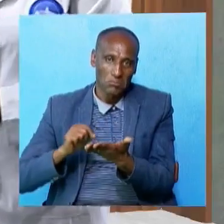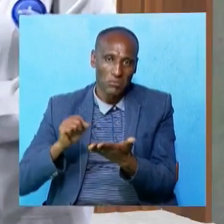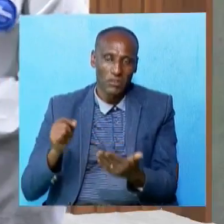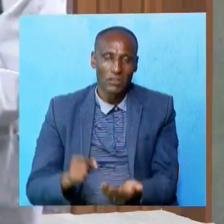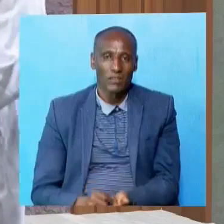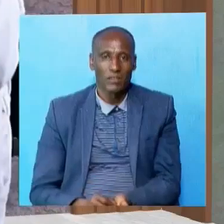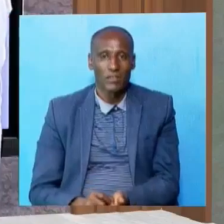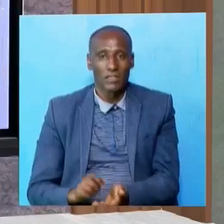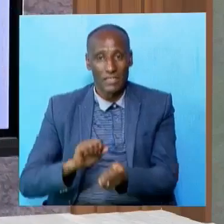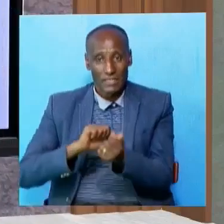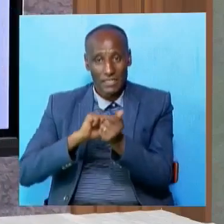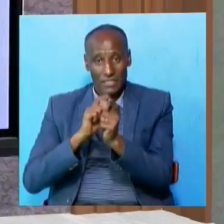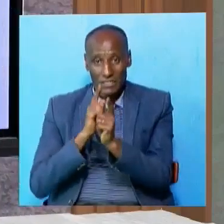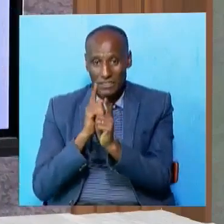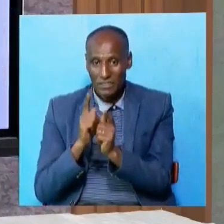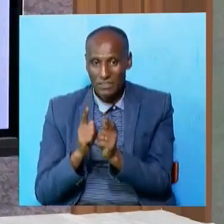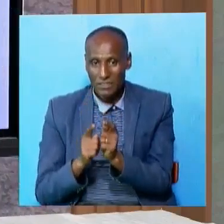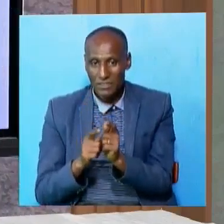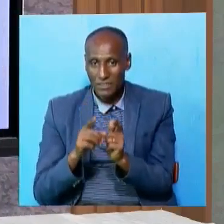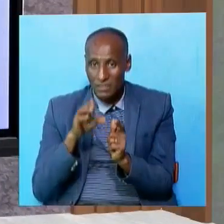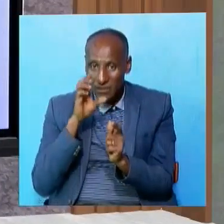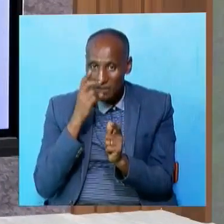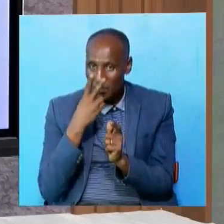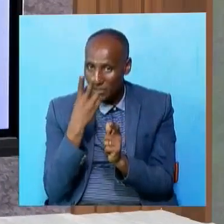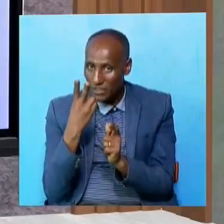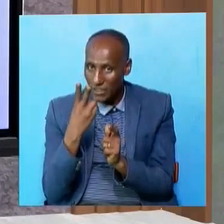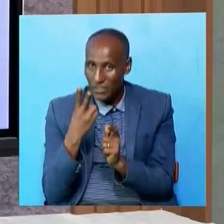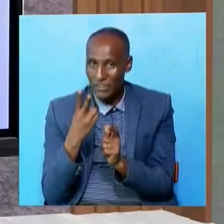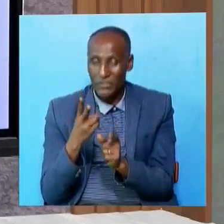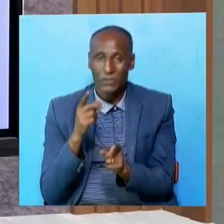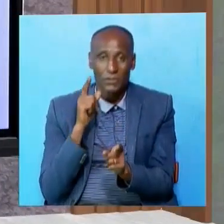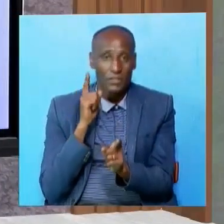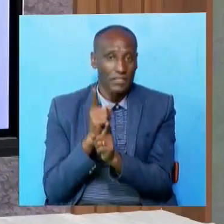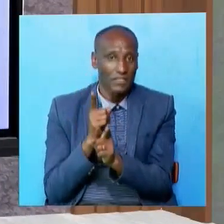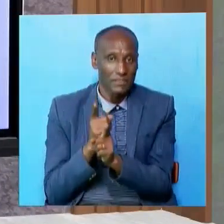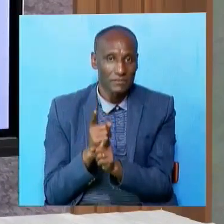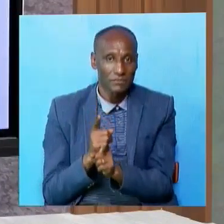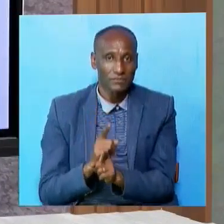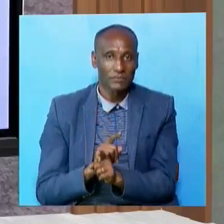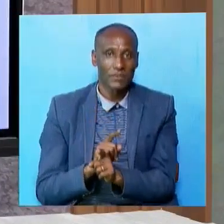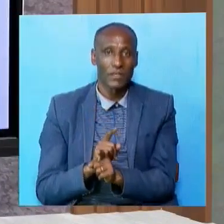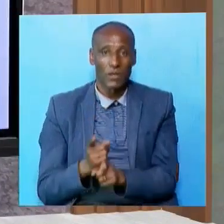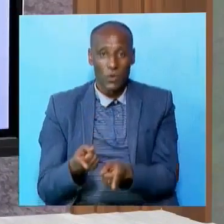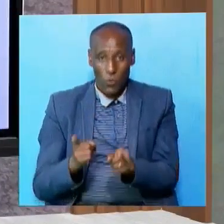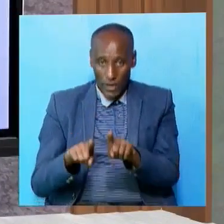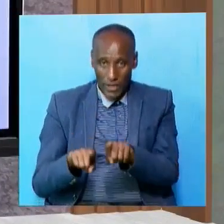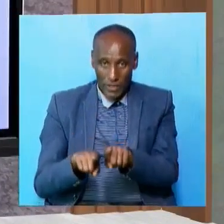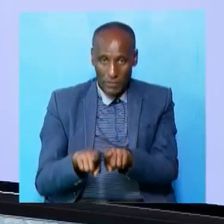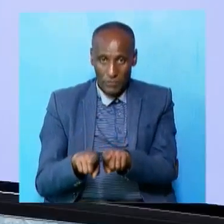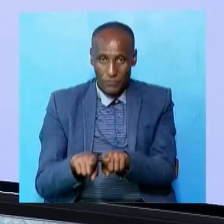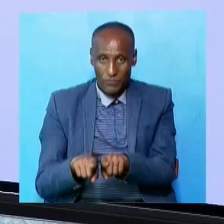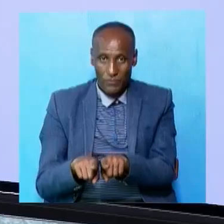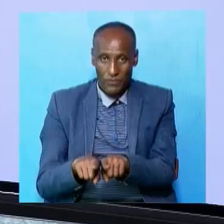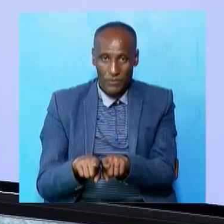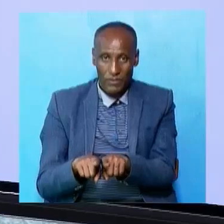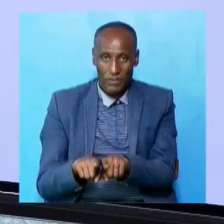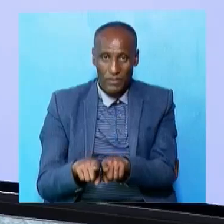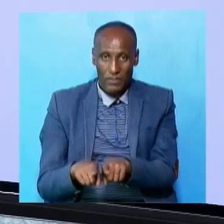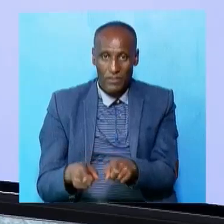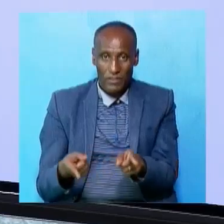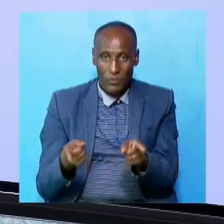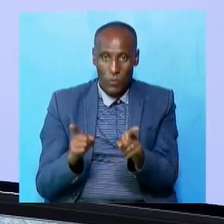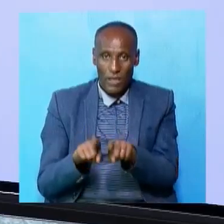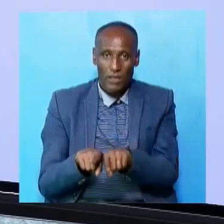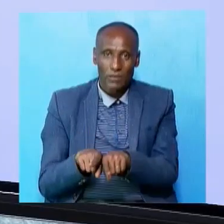Let us check your answers. When they blank. Now, what do we have here? On the first one, we